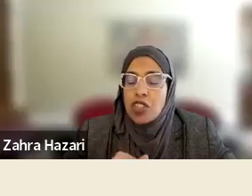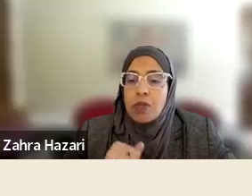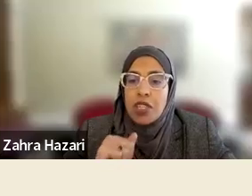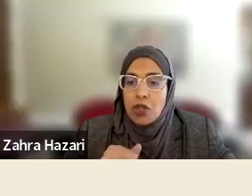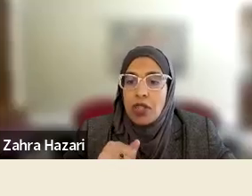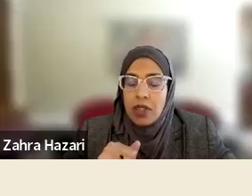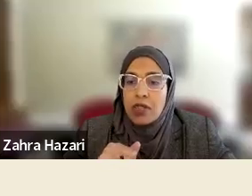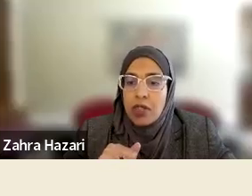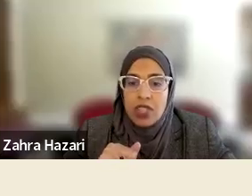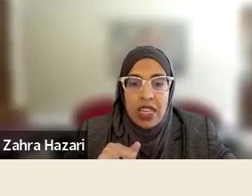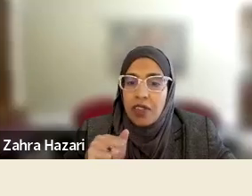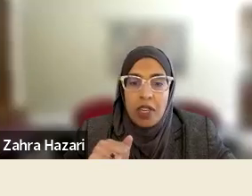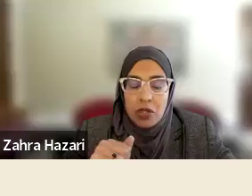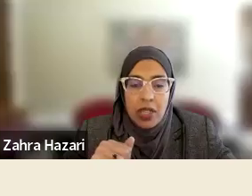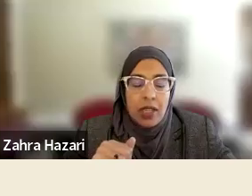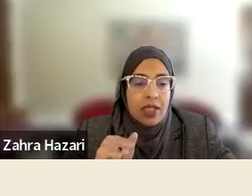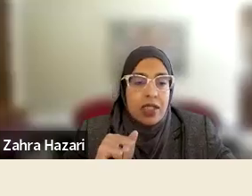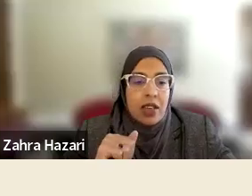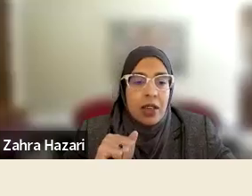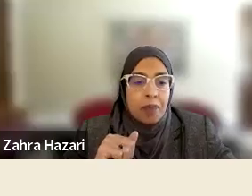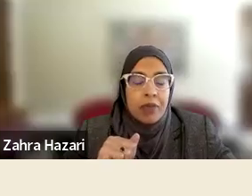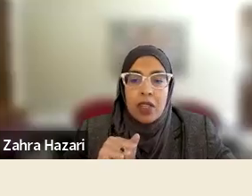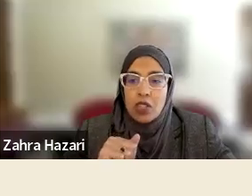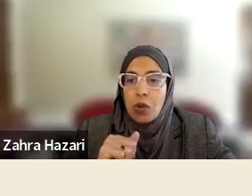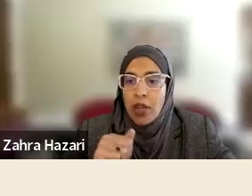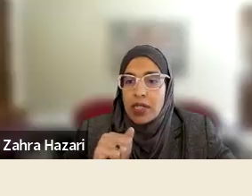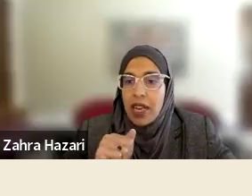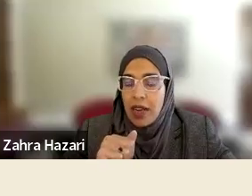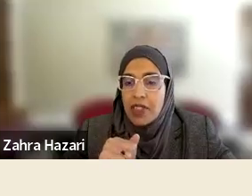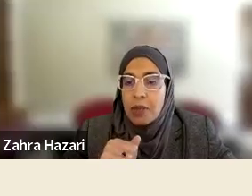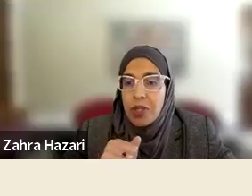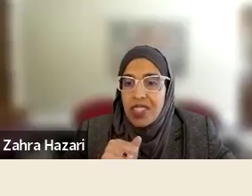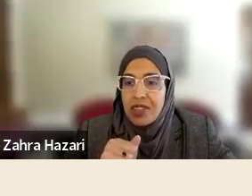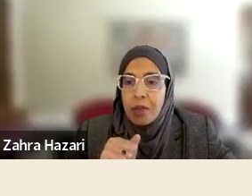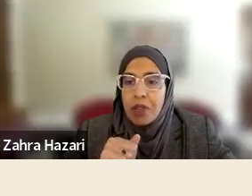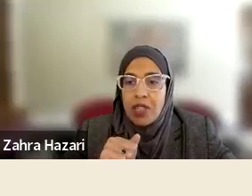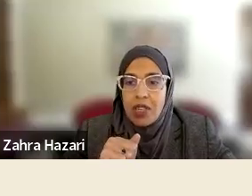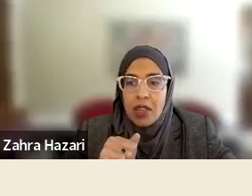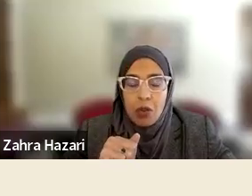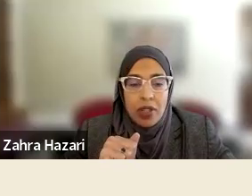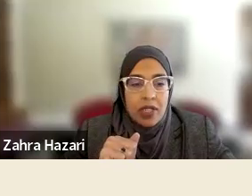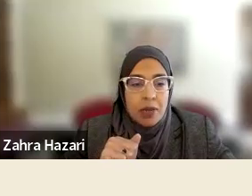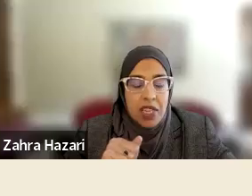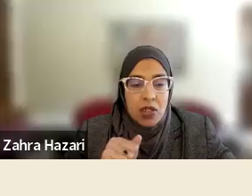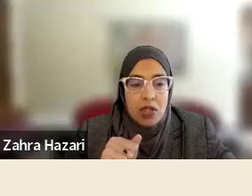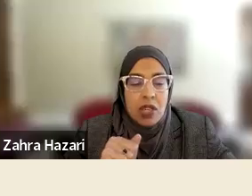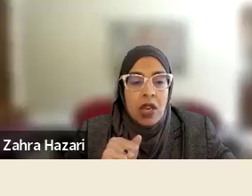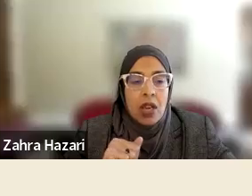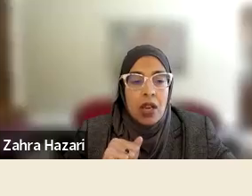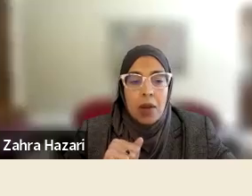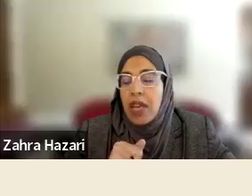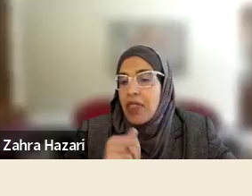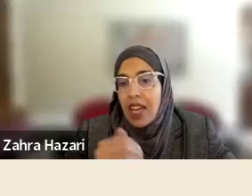we're not just measuring things for the sake of measuring things. So we want to have some predictive ability with these